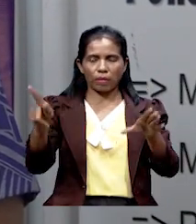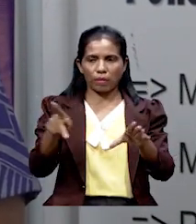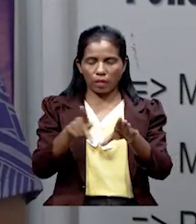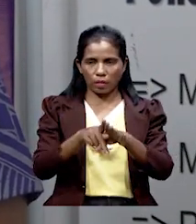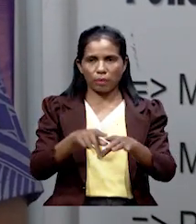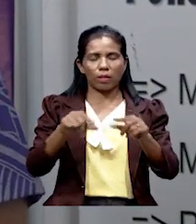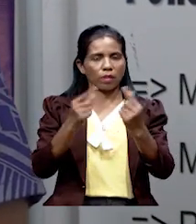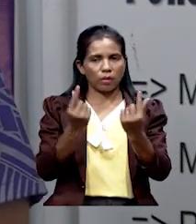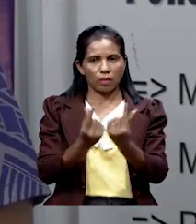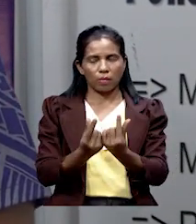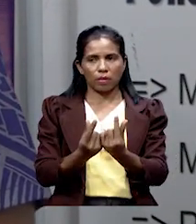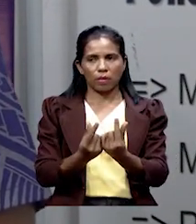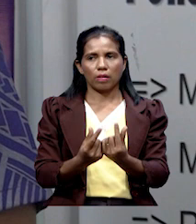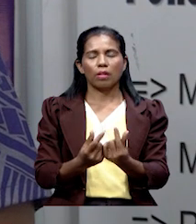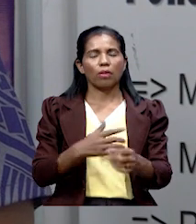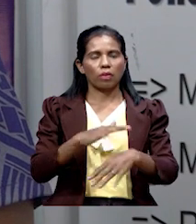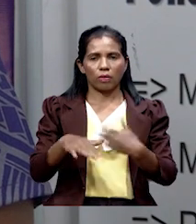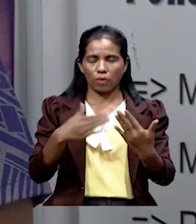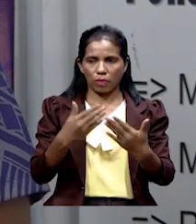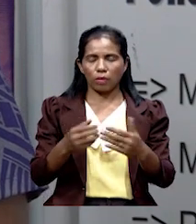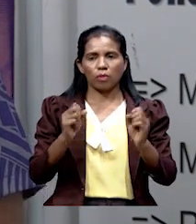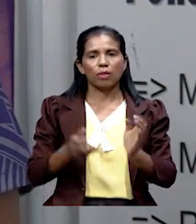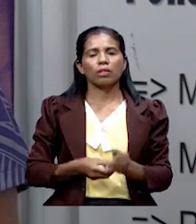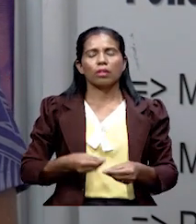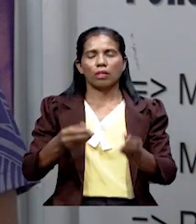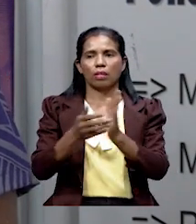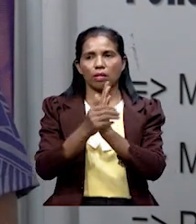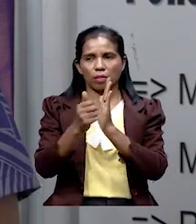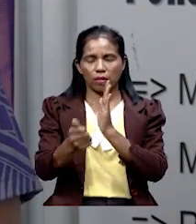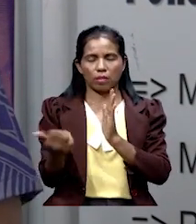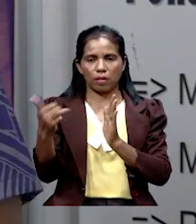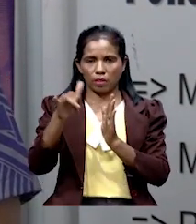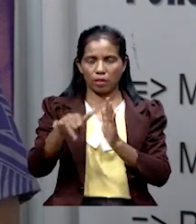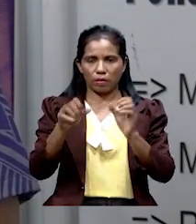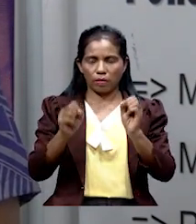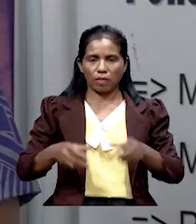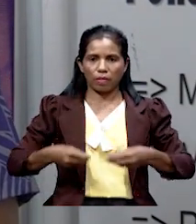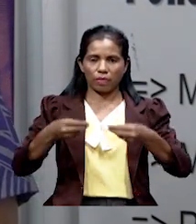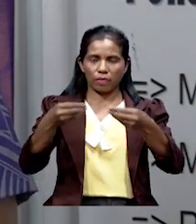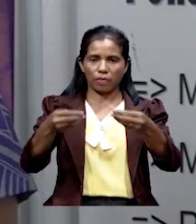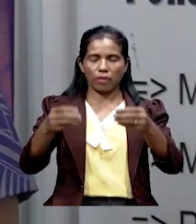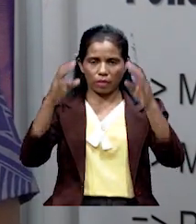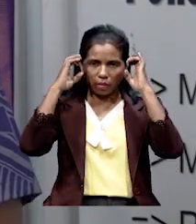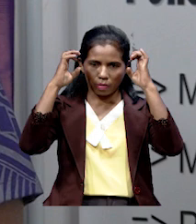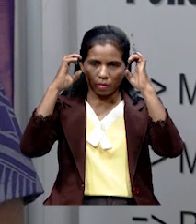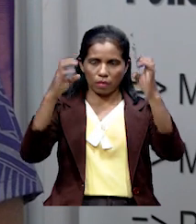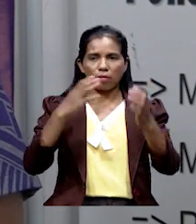community, so anything that encourages the community, whether it be in sports, education,